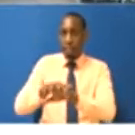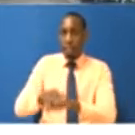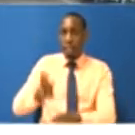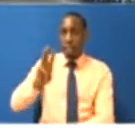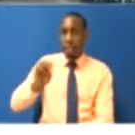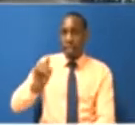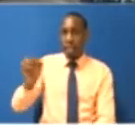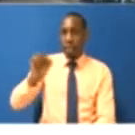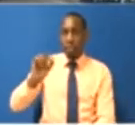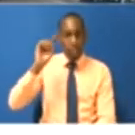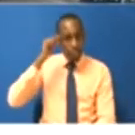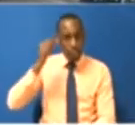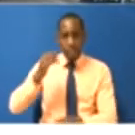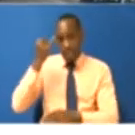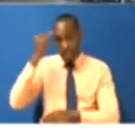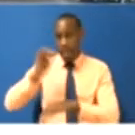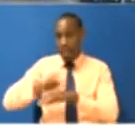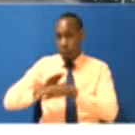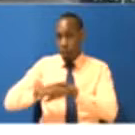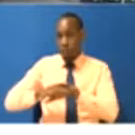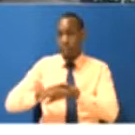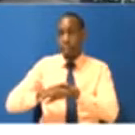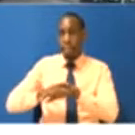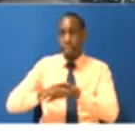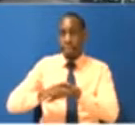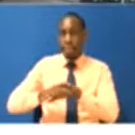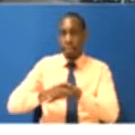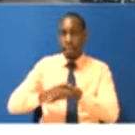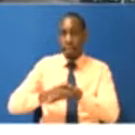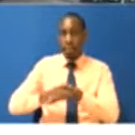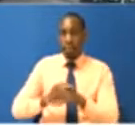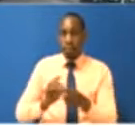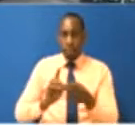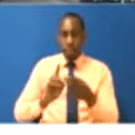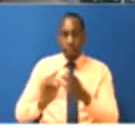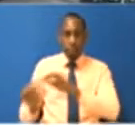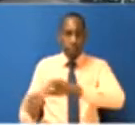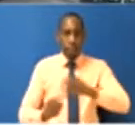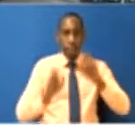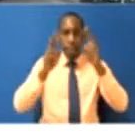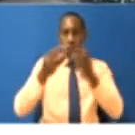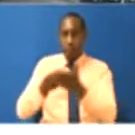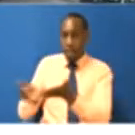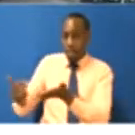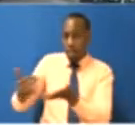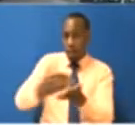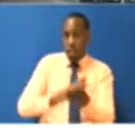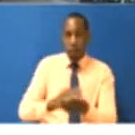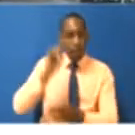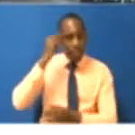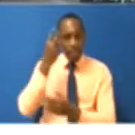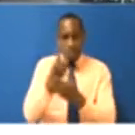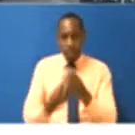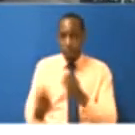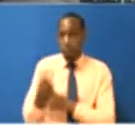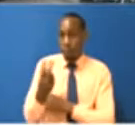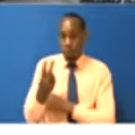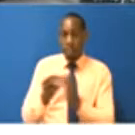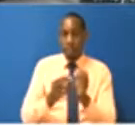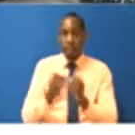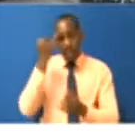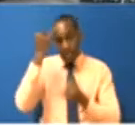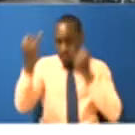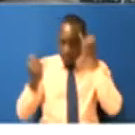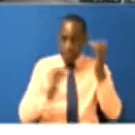so on i thought that was a very very good idea um when it came to the issue of of revenue i think both of them had pretty interesting